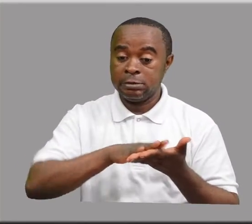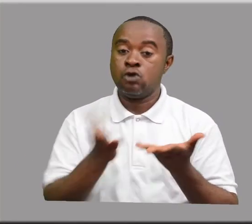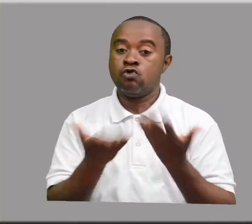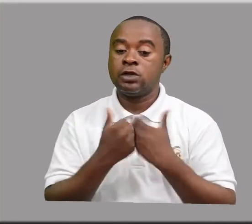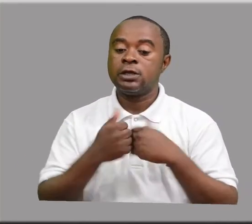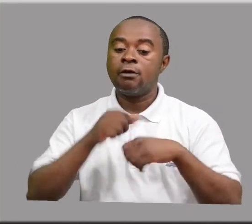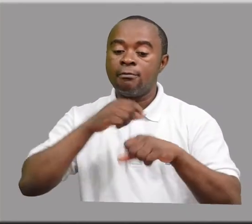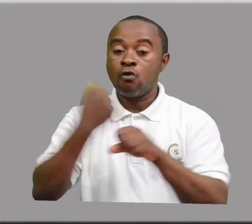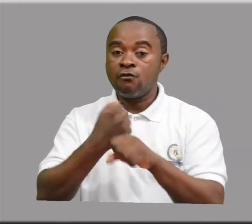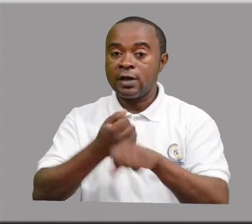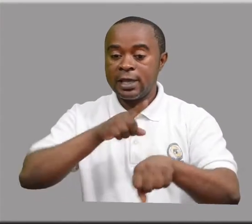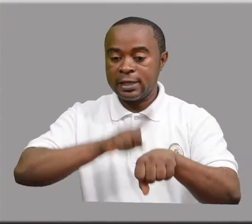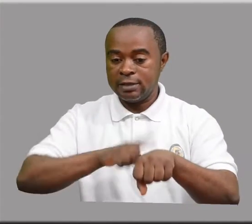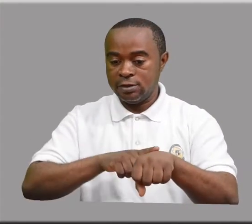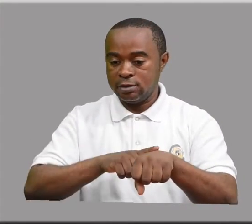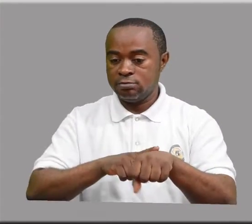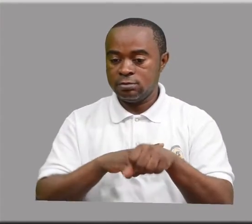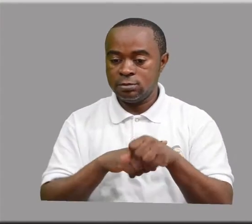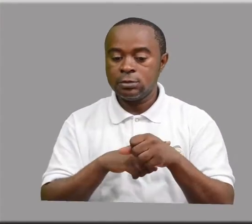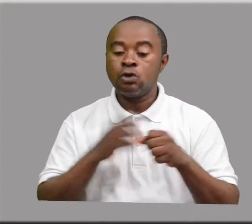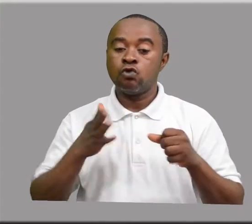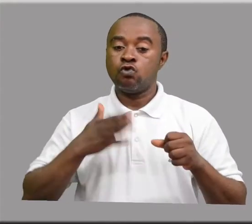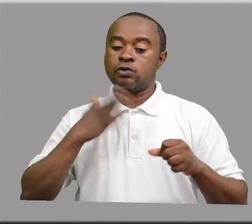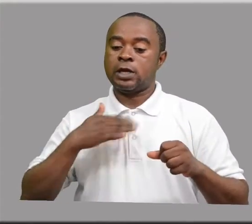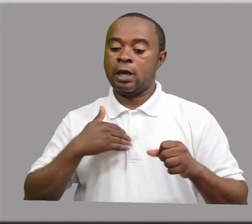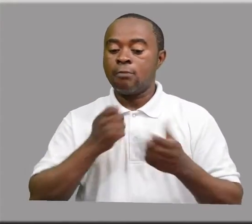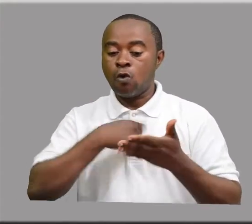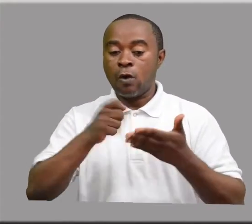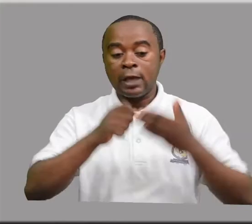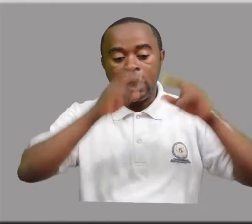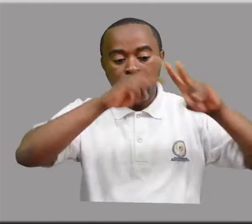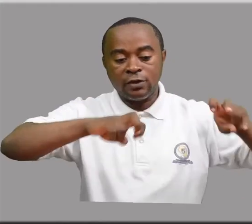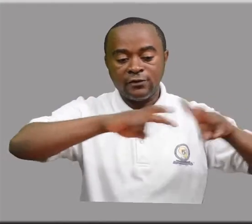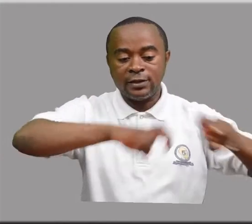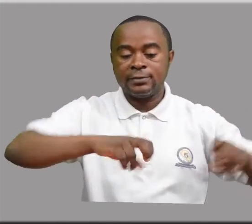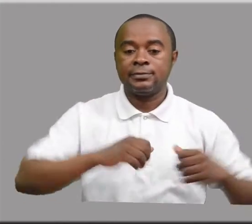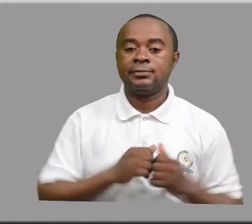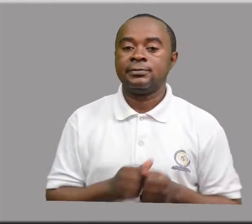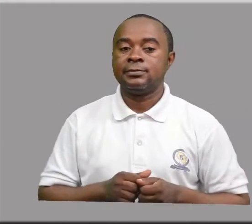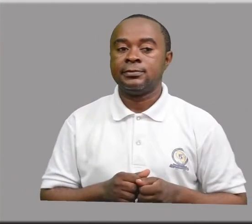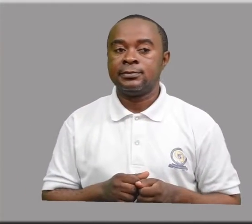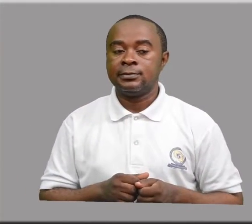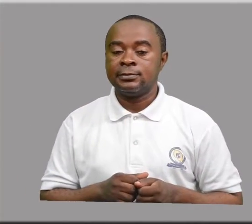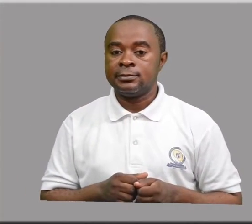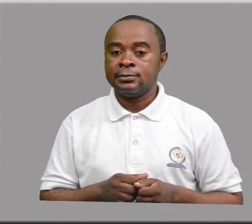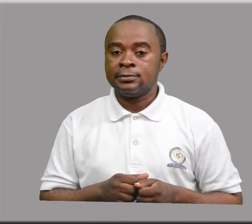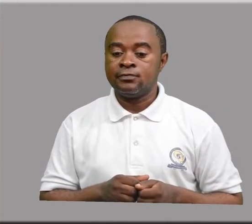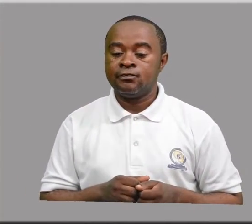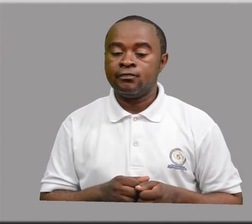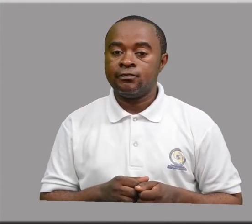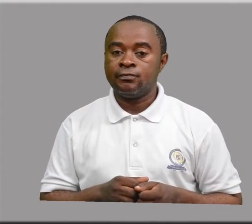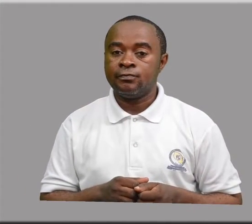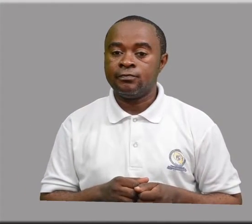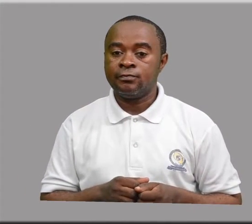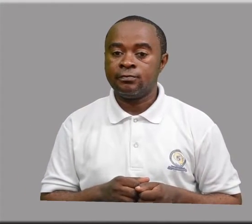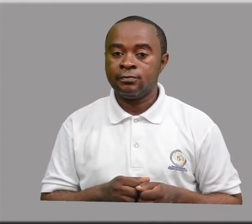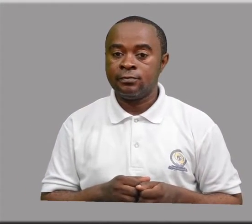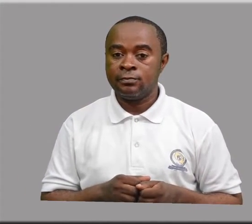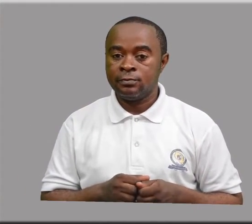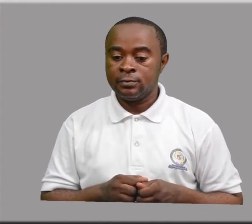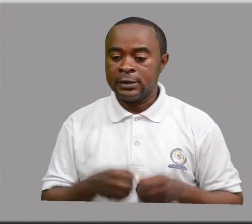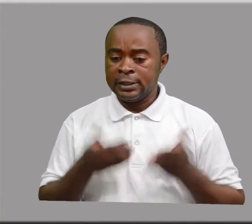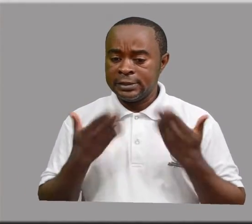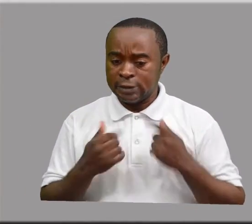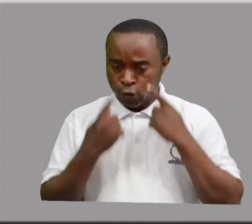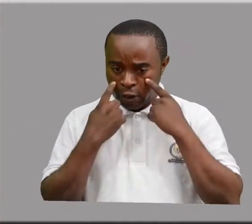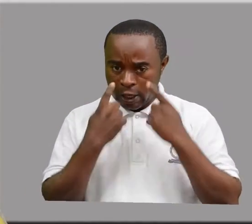elements of your research process is going to be. Now, when we talk of coming up with